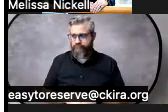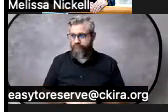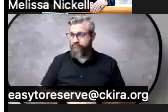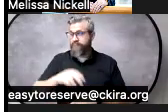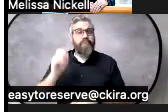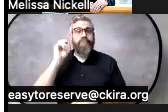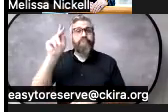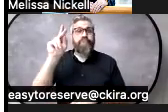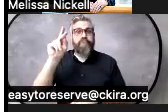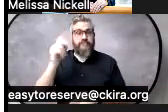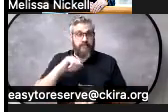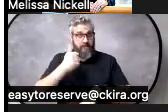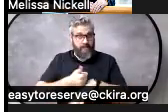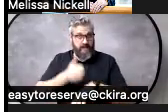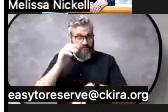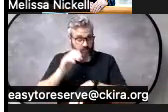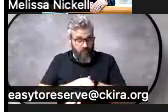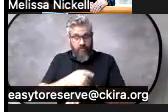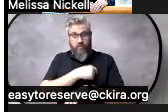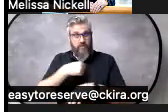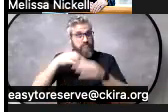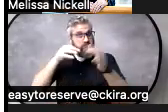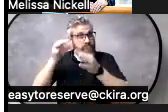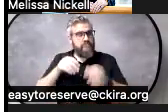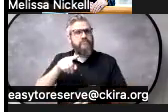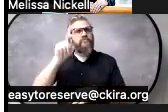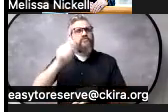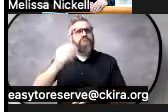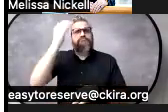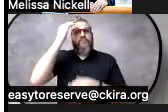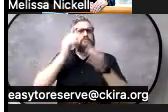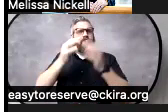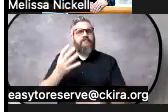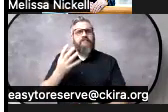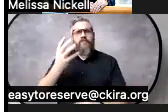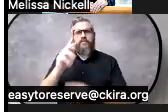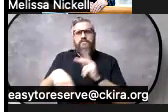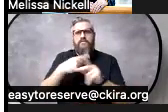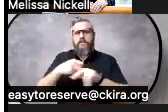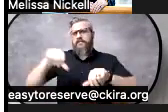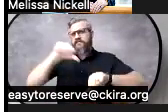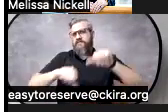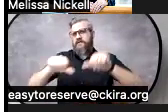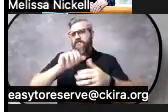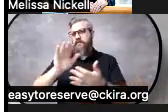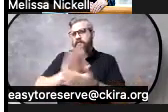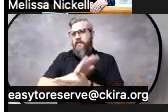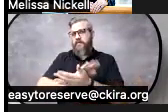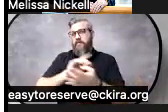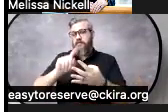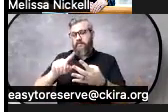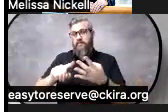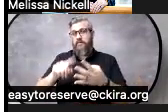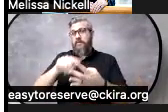Okay, so based on the material that we just covered, you should be able to define the 4 types of scientific papers, which are